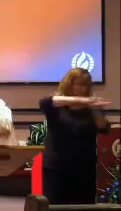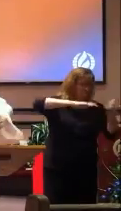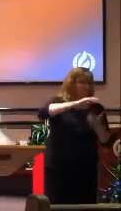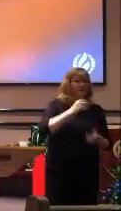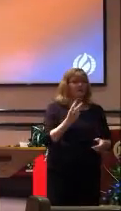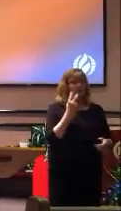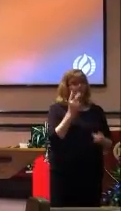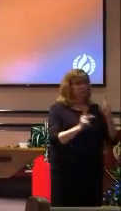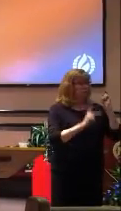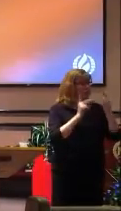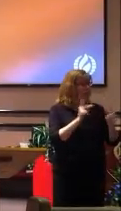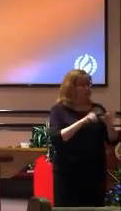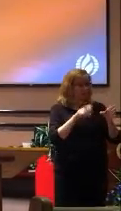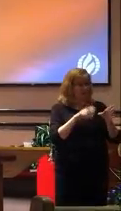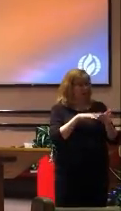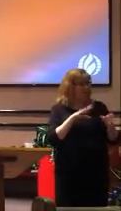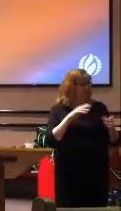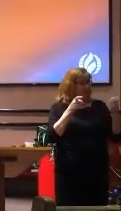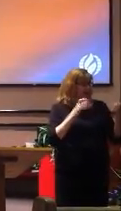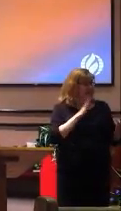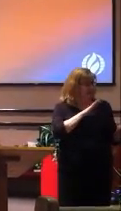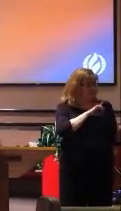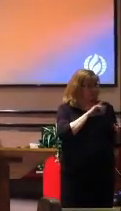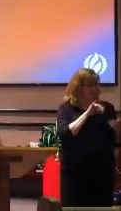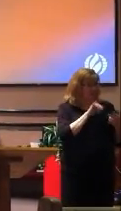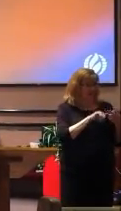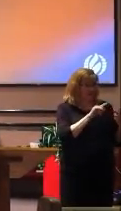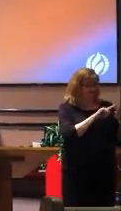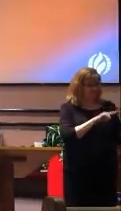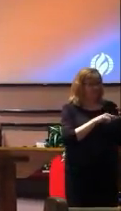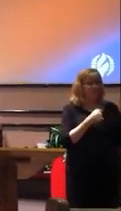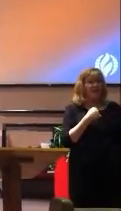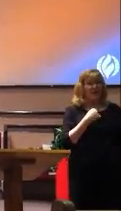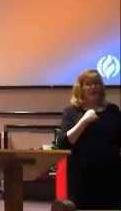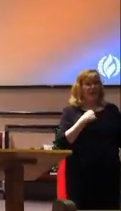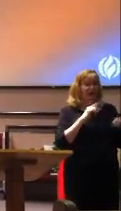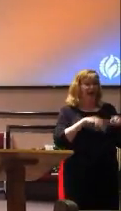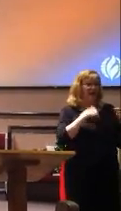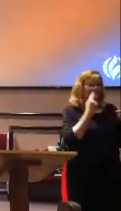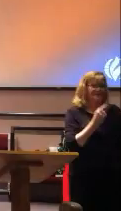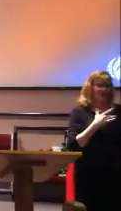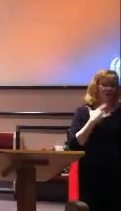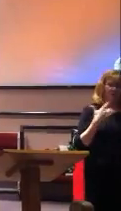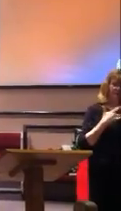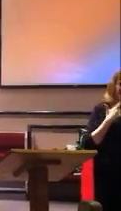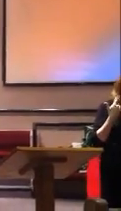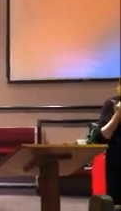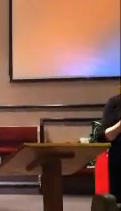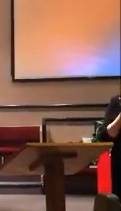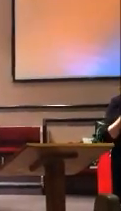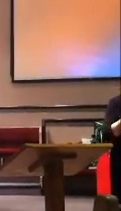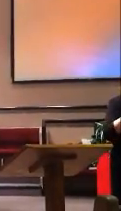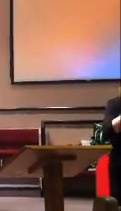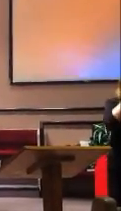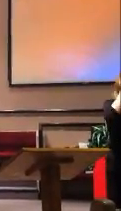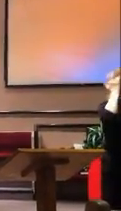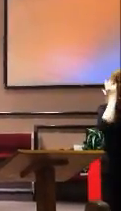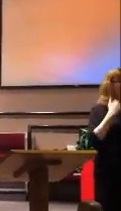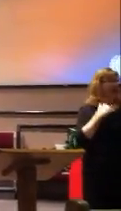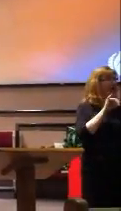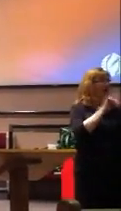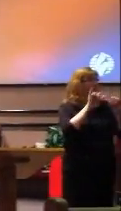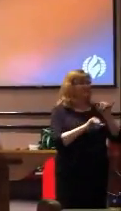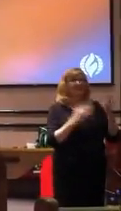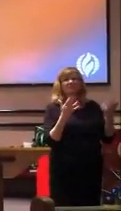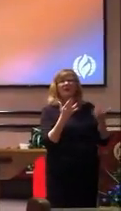that have gone off the governing board are doing that work. And I can't tell you how excited I am to be spending at